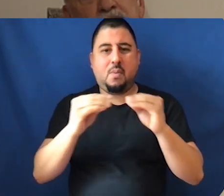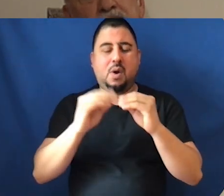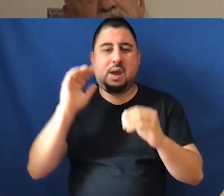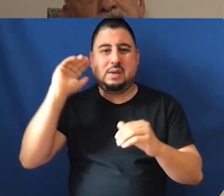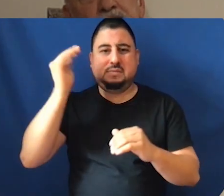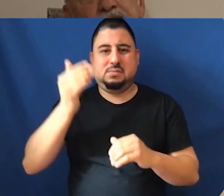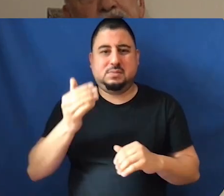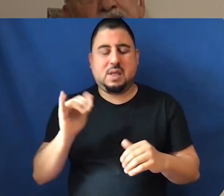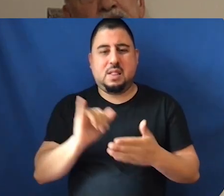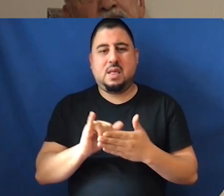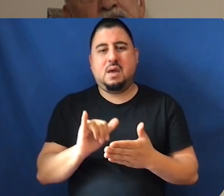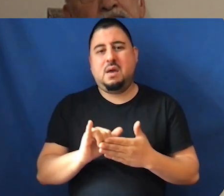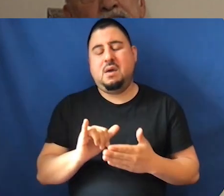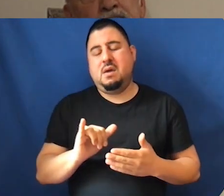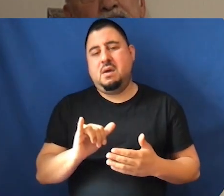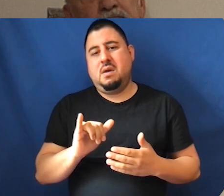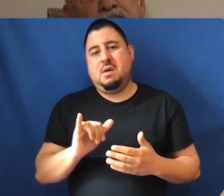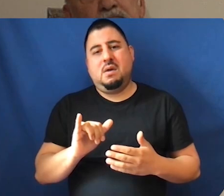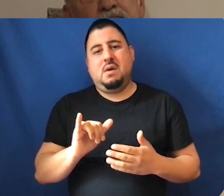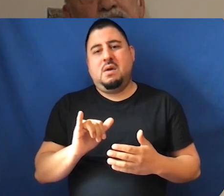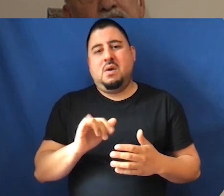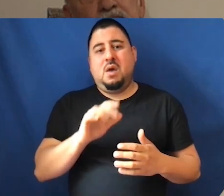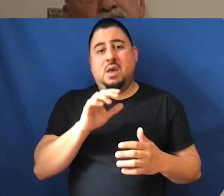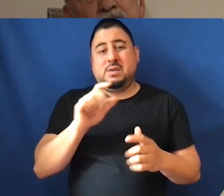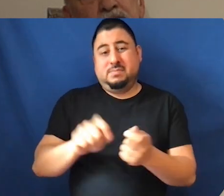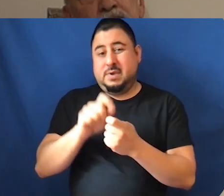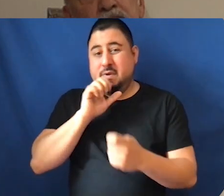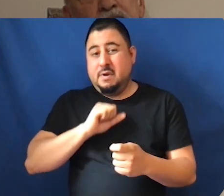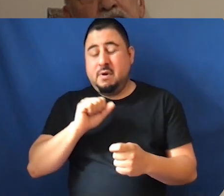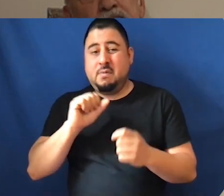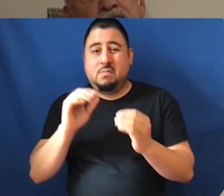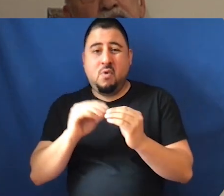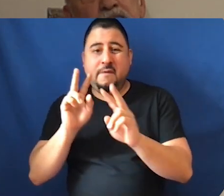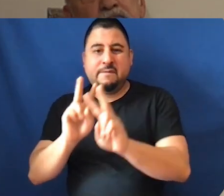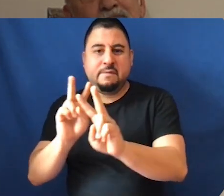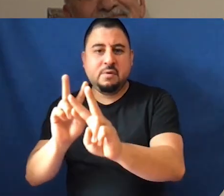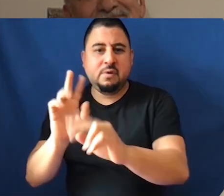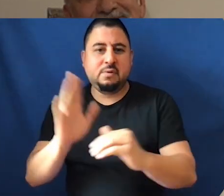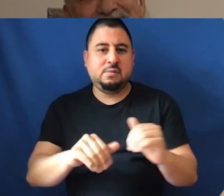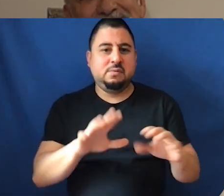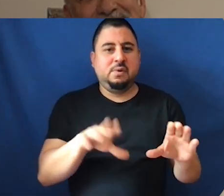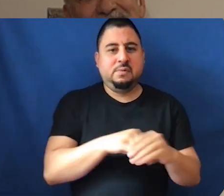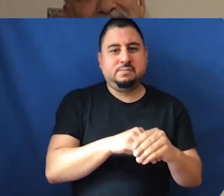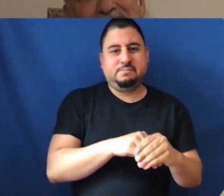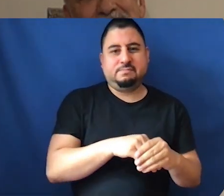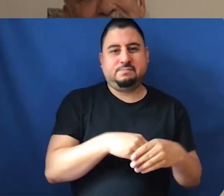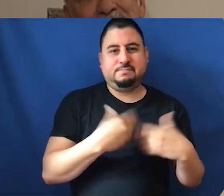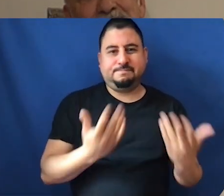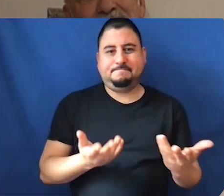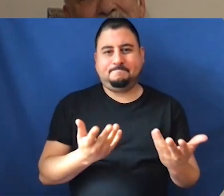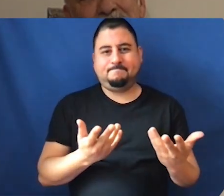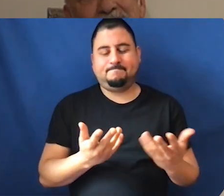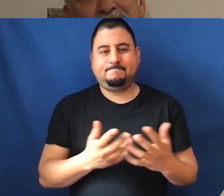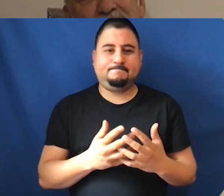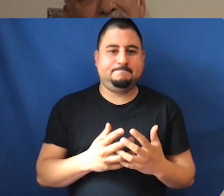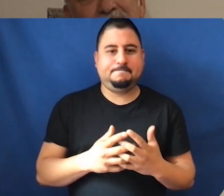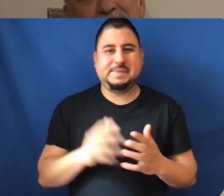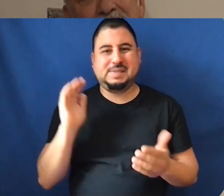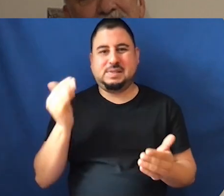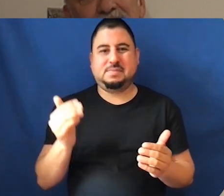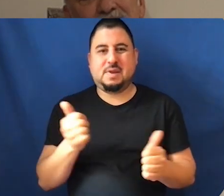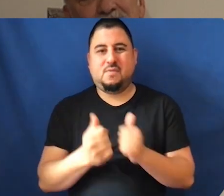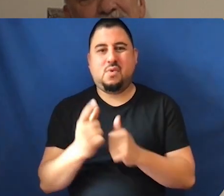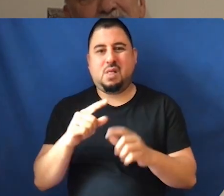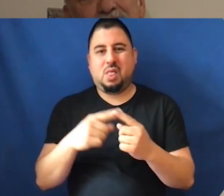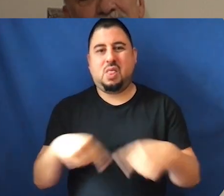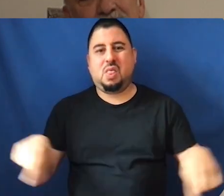like you get to a certain age and you go to more funerals than you do weddings, right? And it seems like everybody